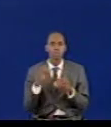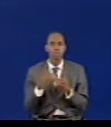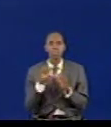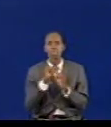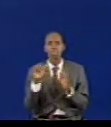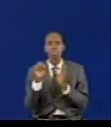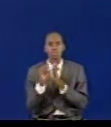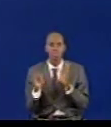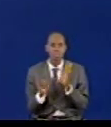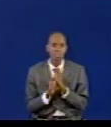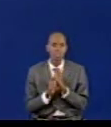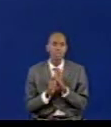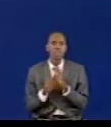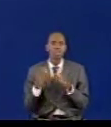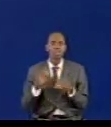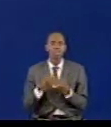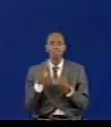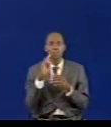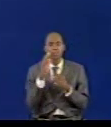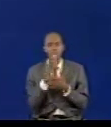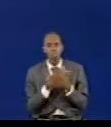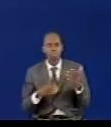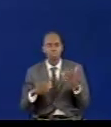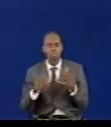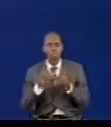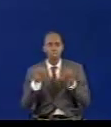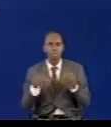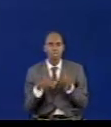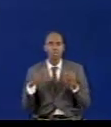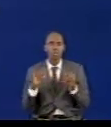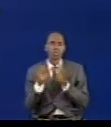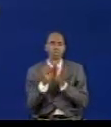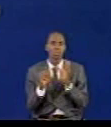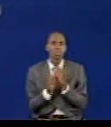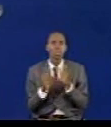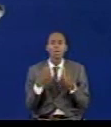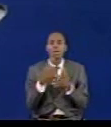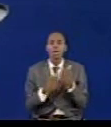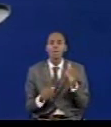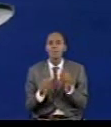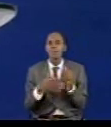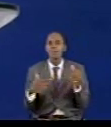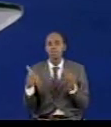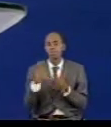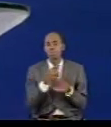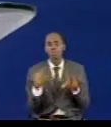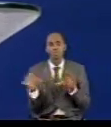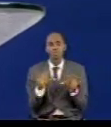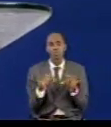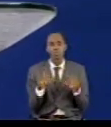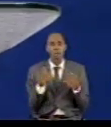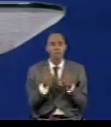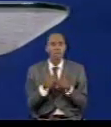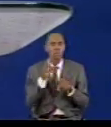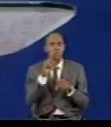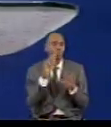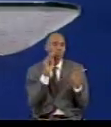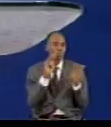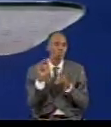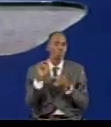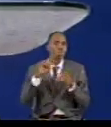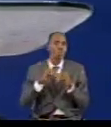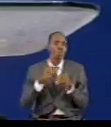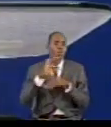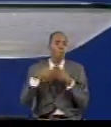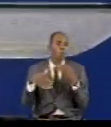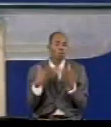a region, everything you do as a witness in your community, that all your labor, everything